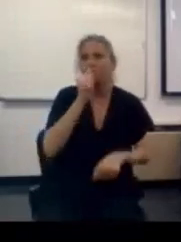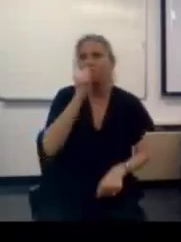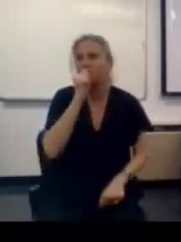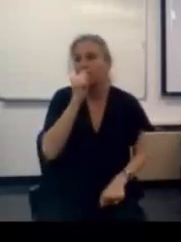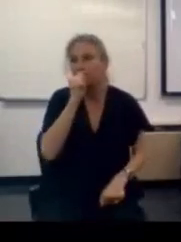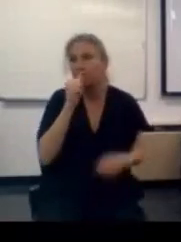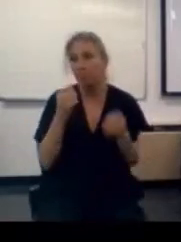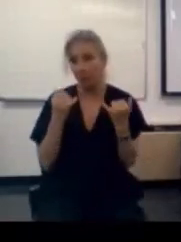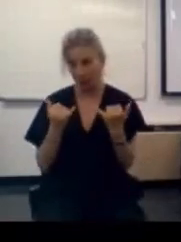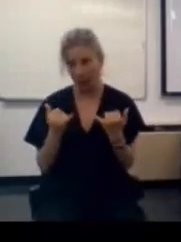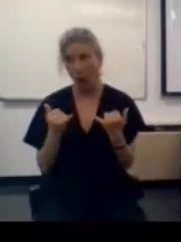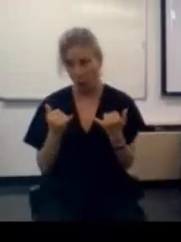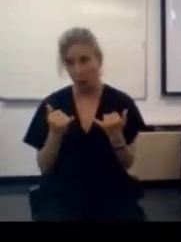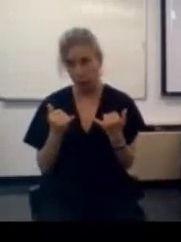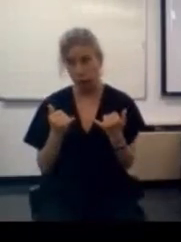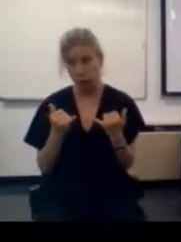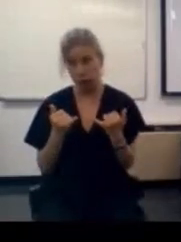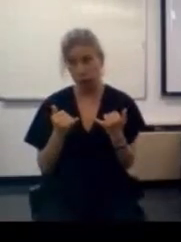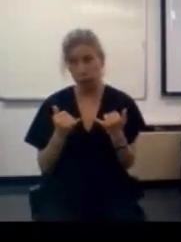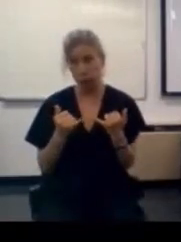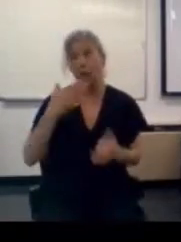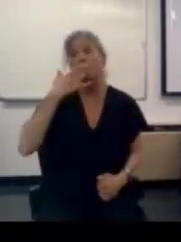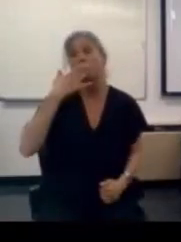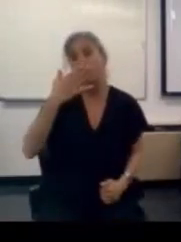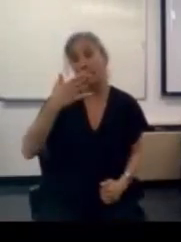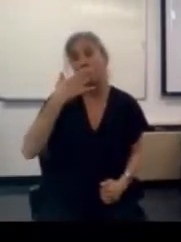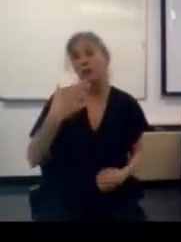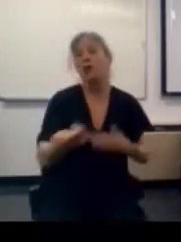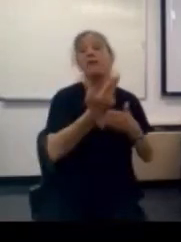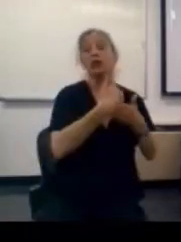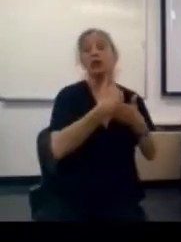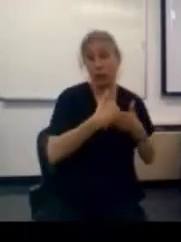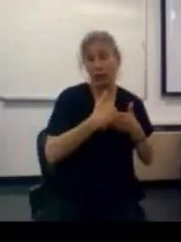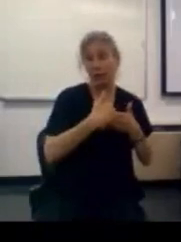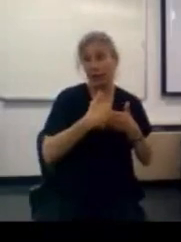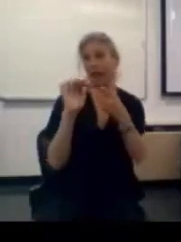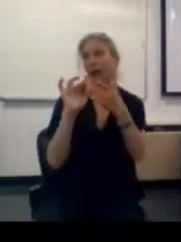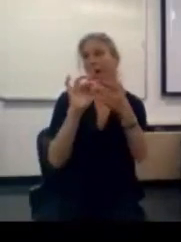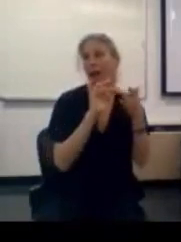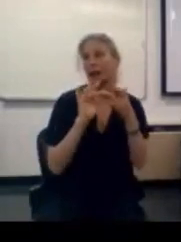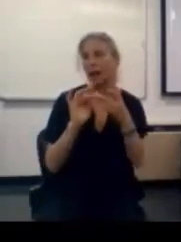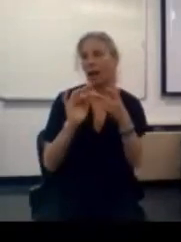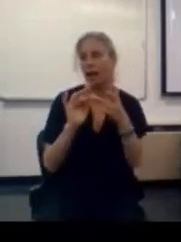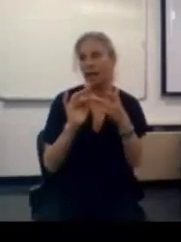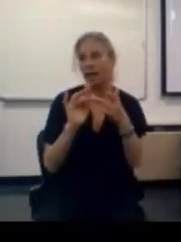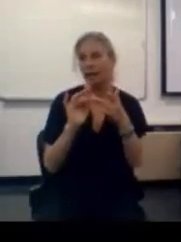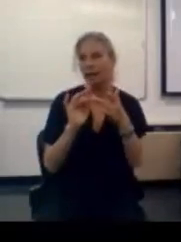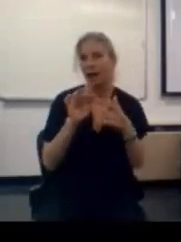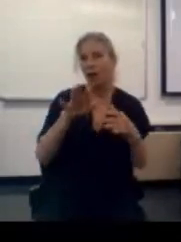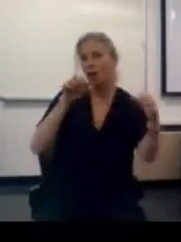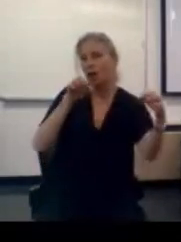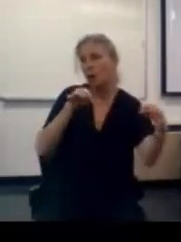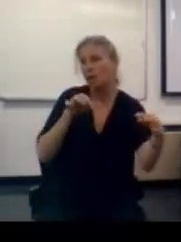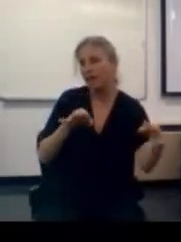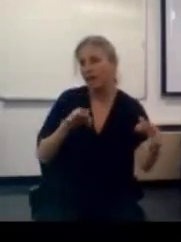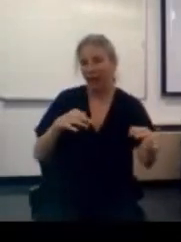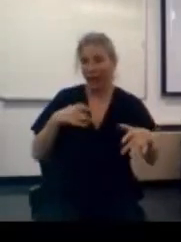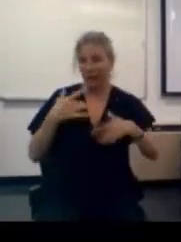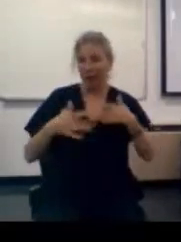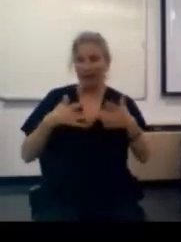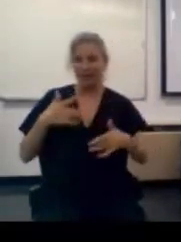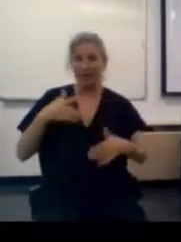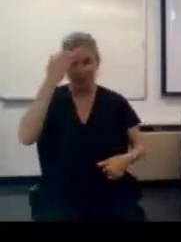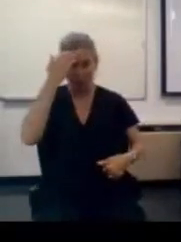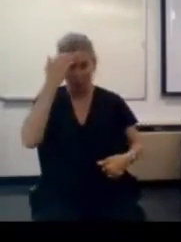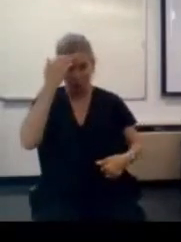and keep participation confidential and private. So thanks so much for joining us, and we can't wait to hear